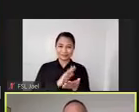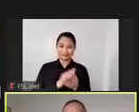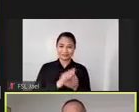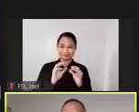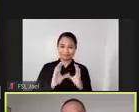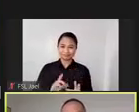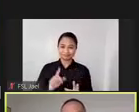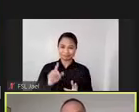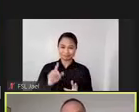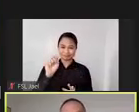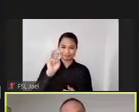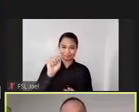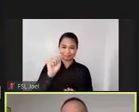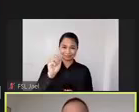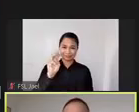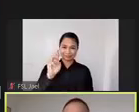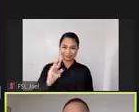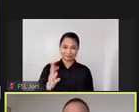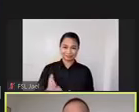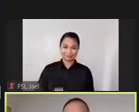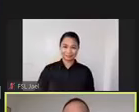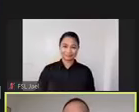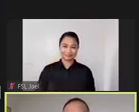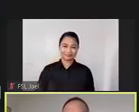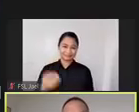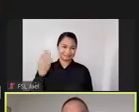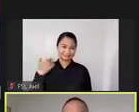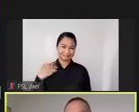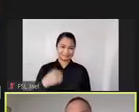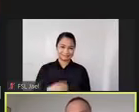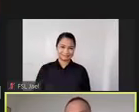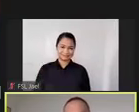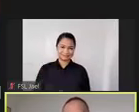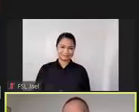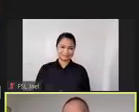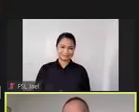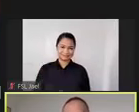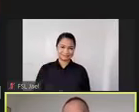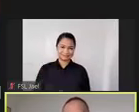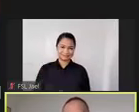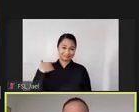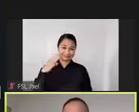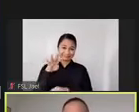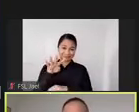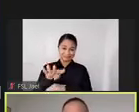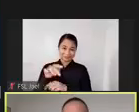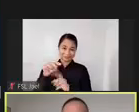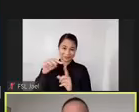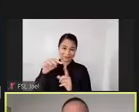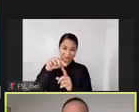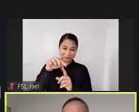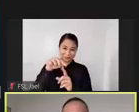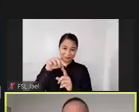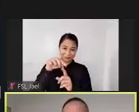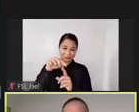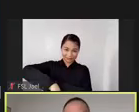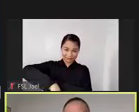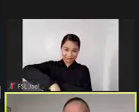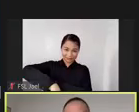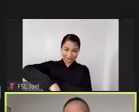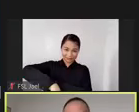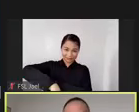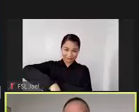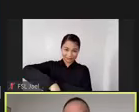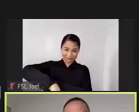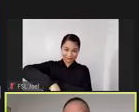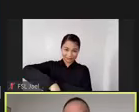buong genset lang kasi ang gumagana dito. Normal na sa amin ang walang kuryente pagpasukan. Magbabangka pa